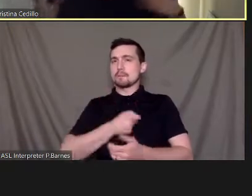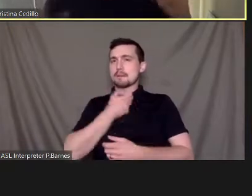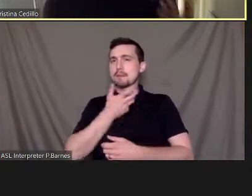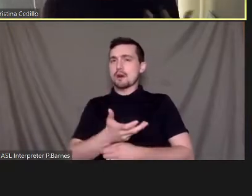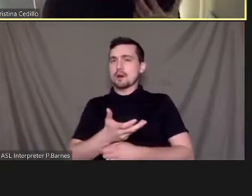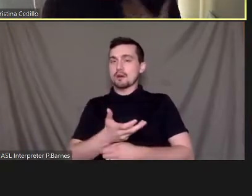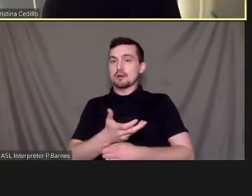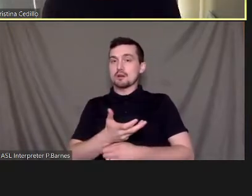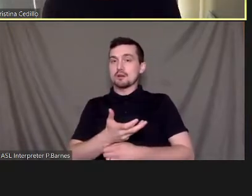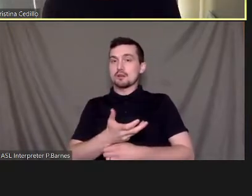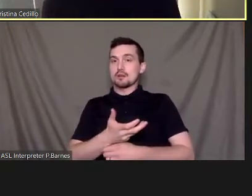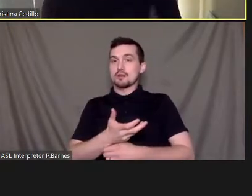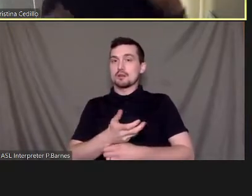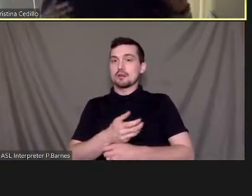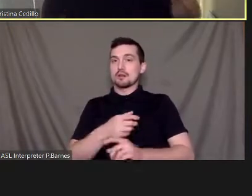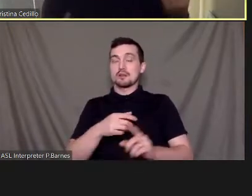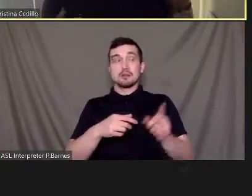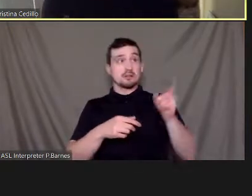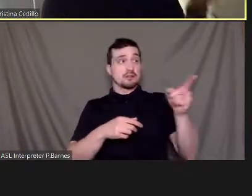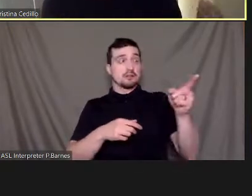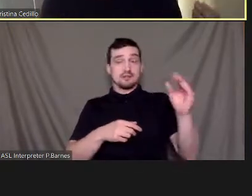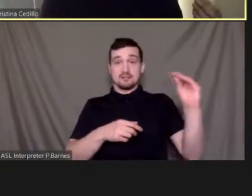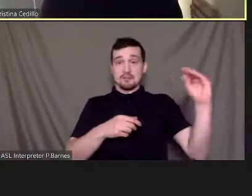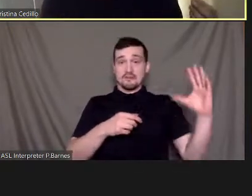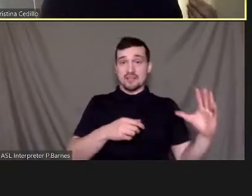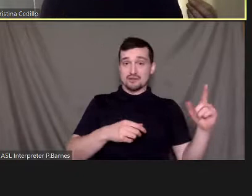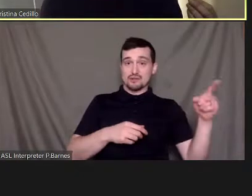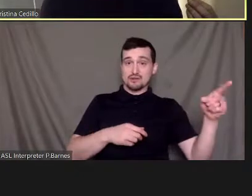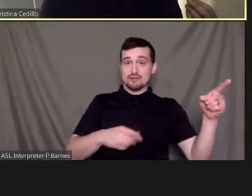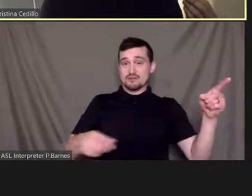that they did not expect someone like her